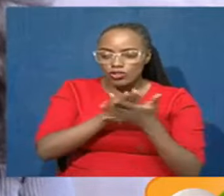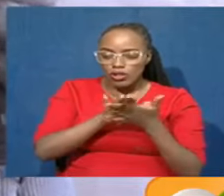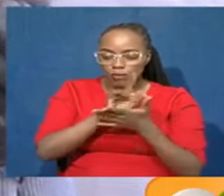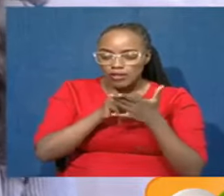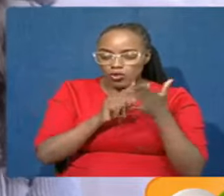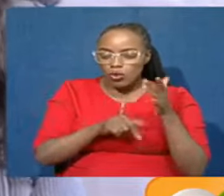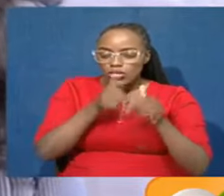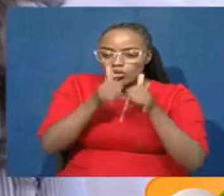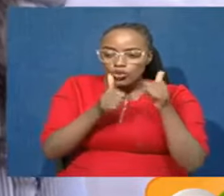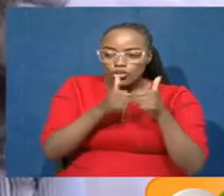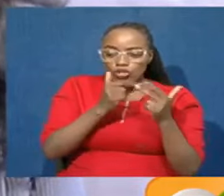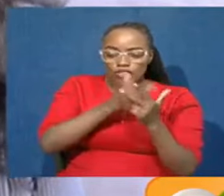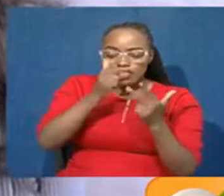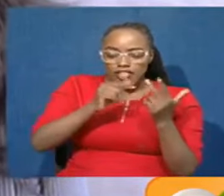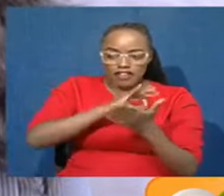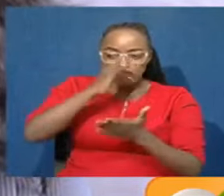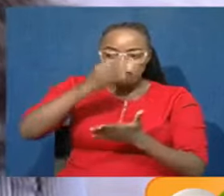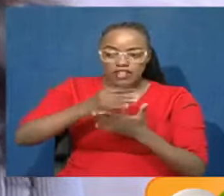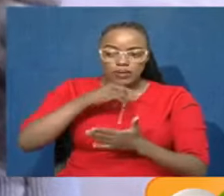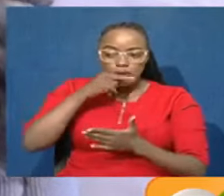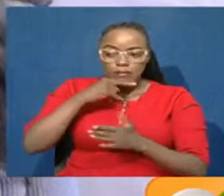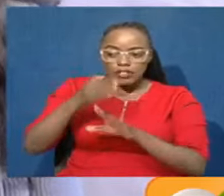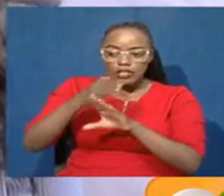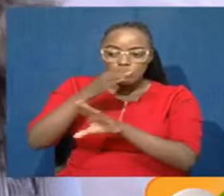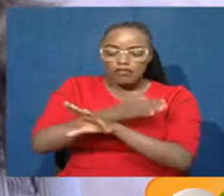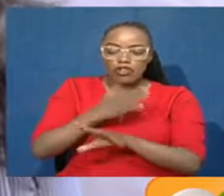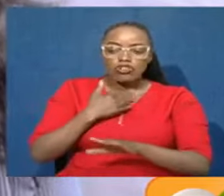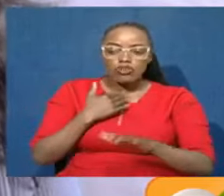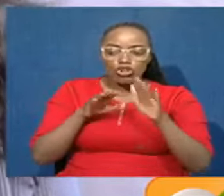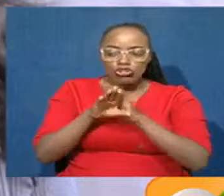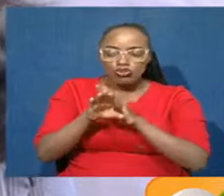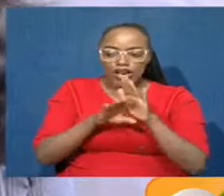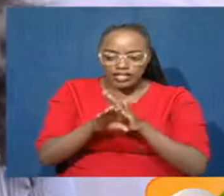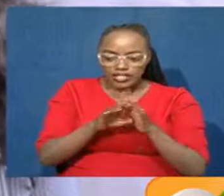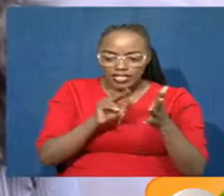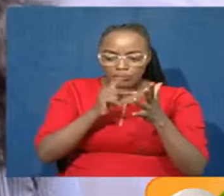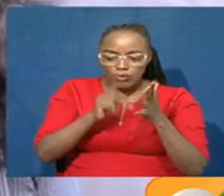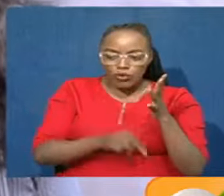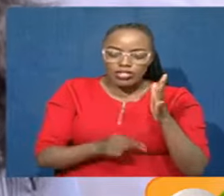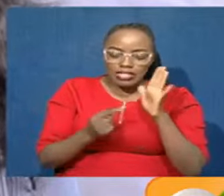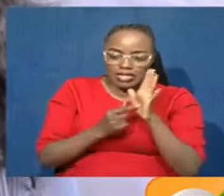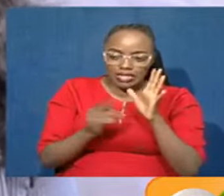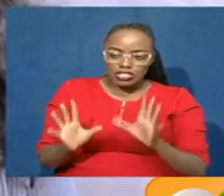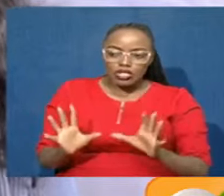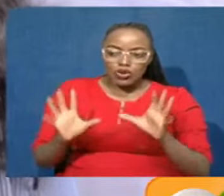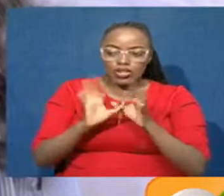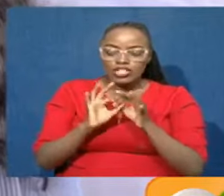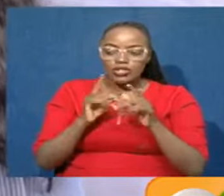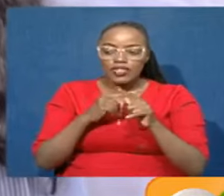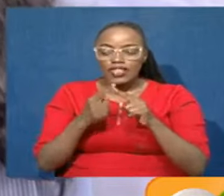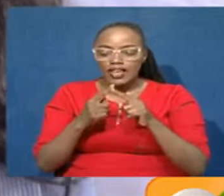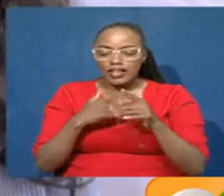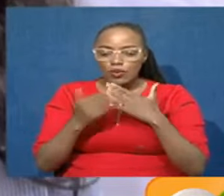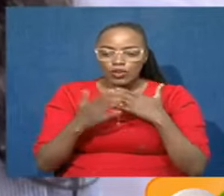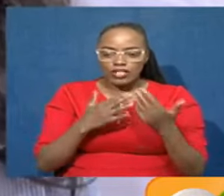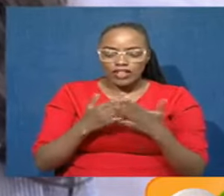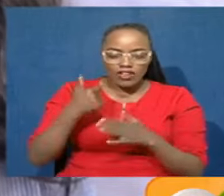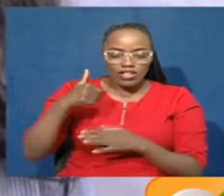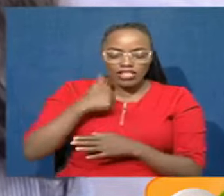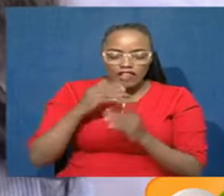which of the 3 funds, which I'd mentioned earlier, you want to access. Right. So in that regard, whatever we had under